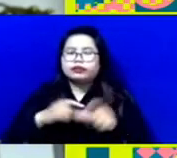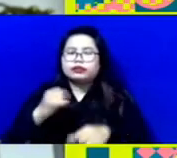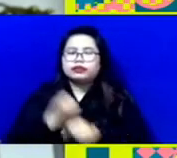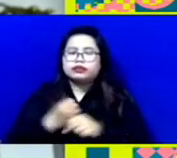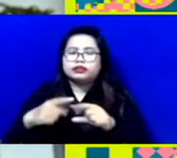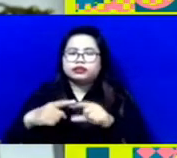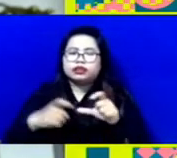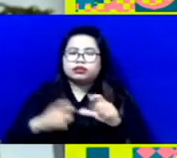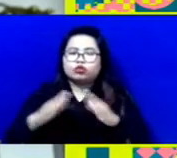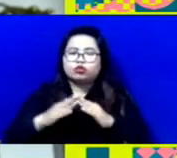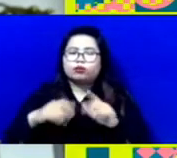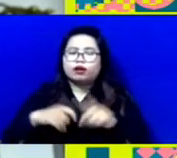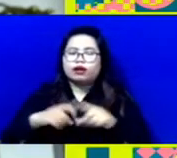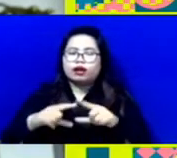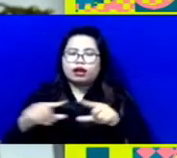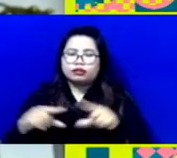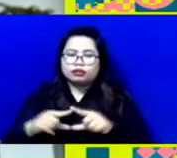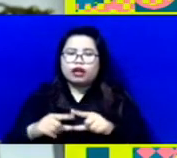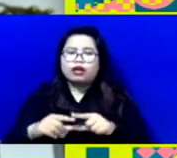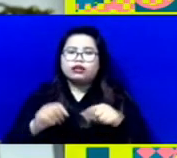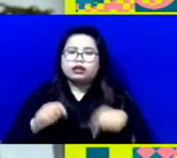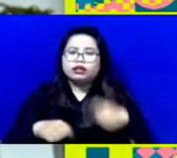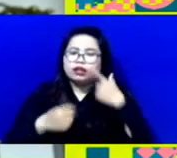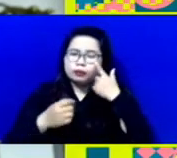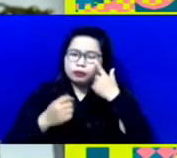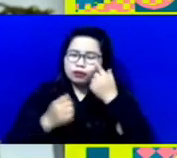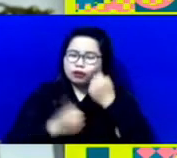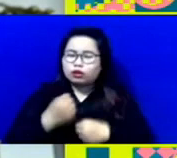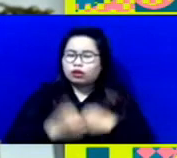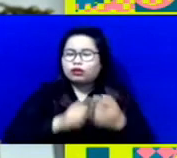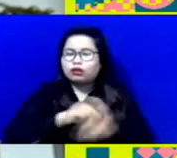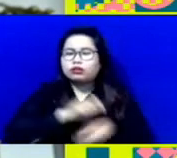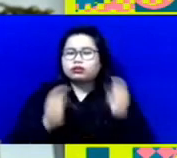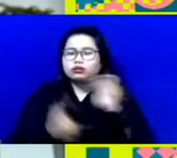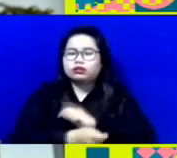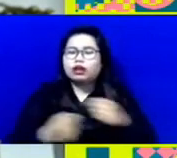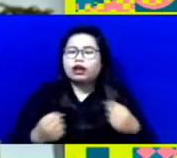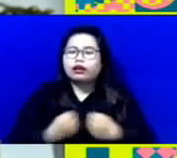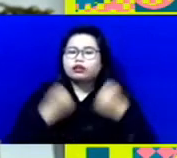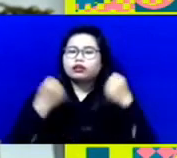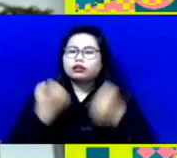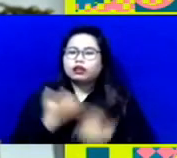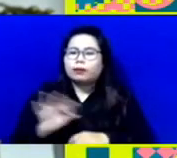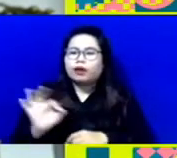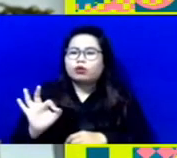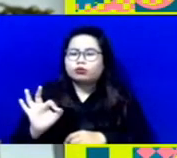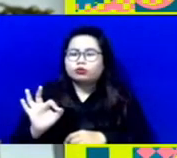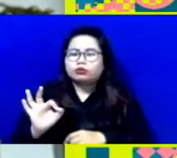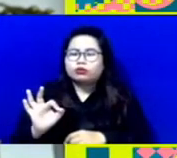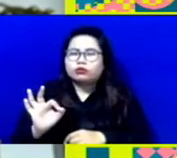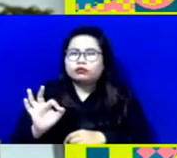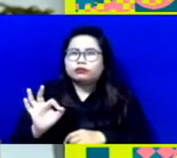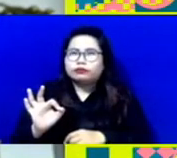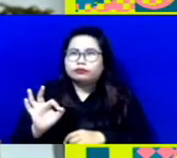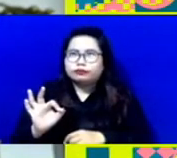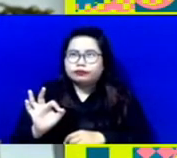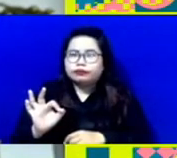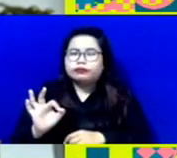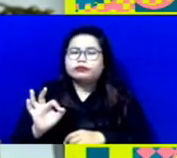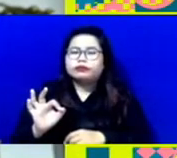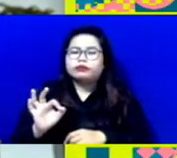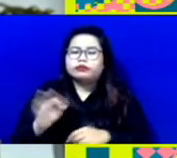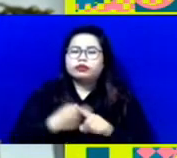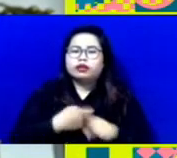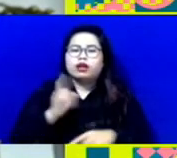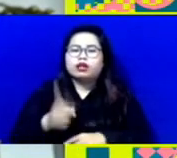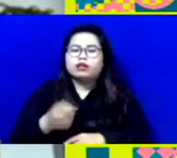to transition to renewable energies through several programs such as Kadin Net Zero Hub, serving as a